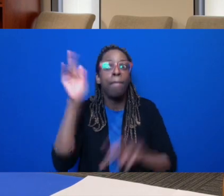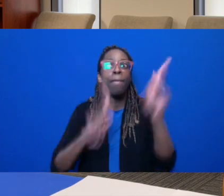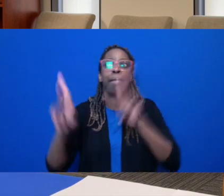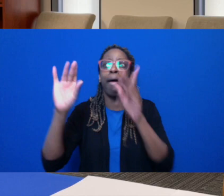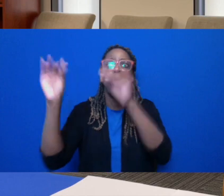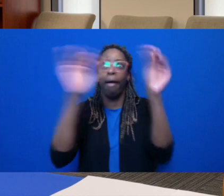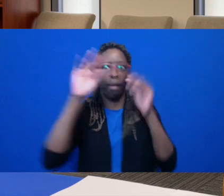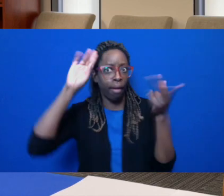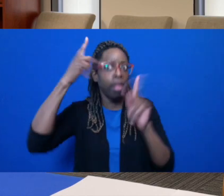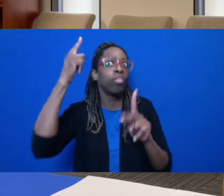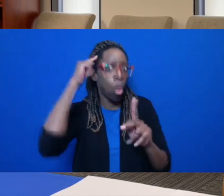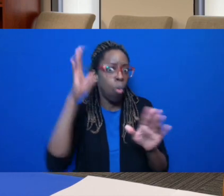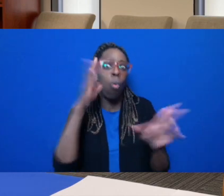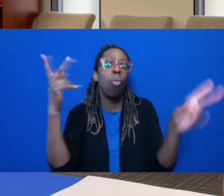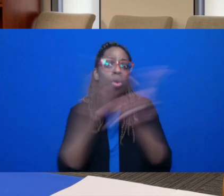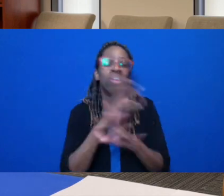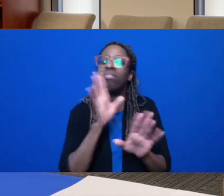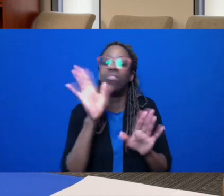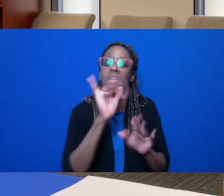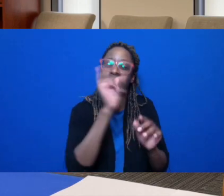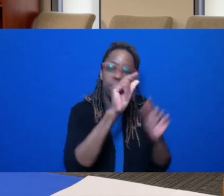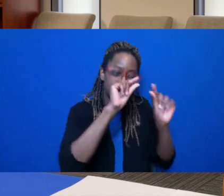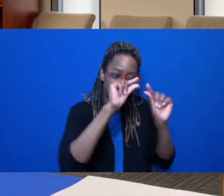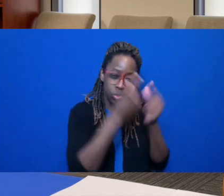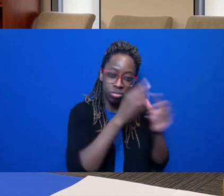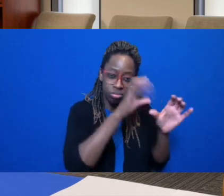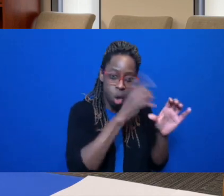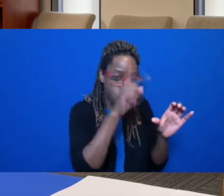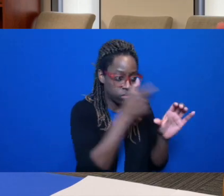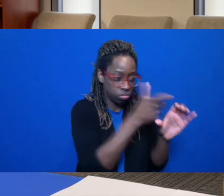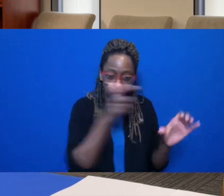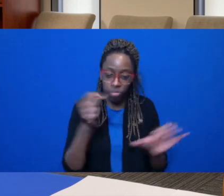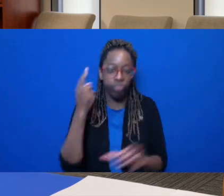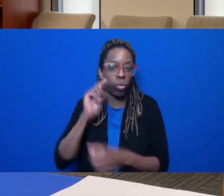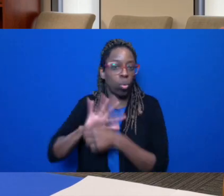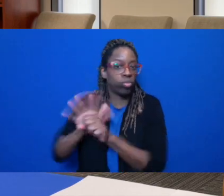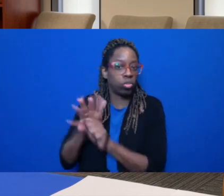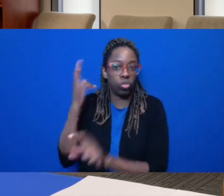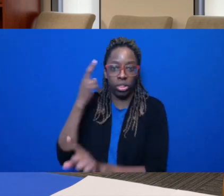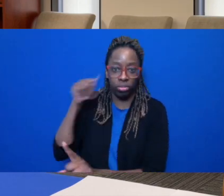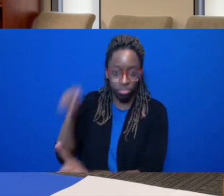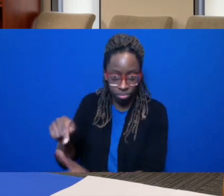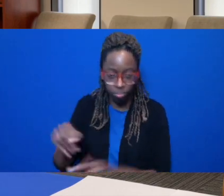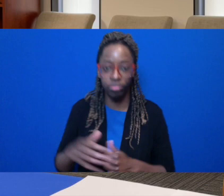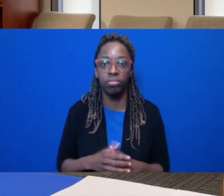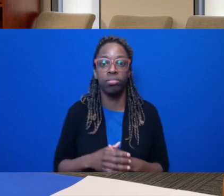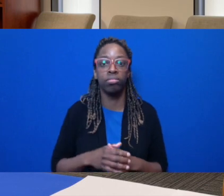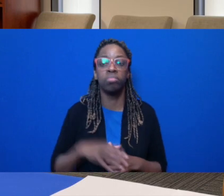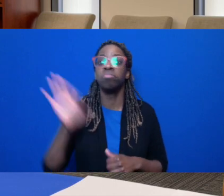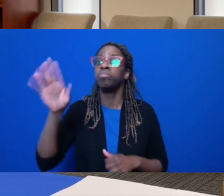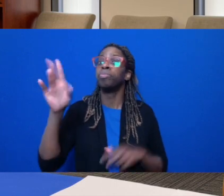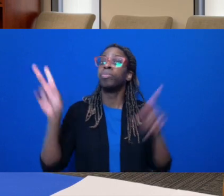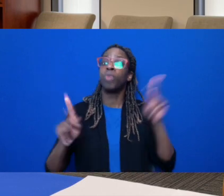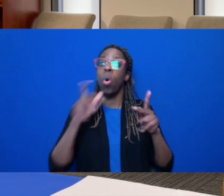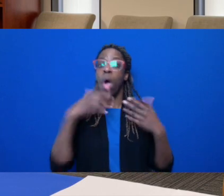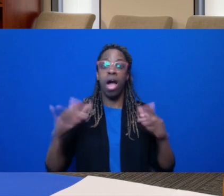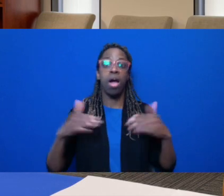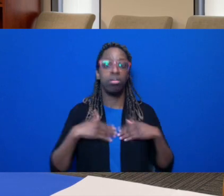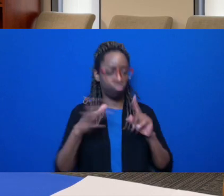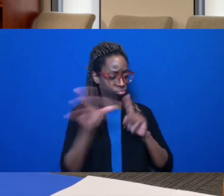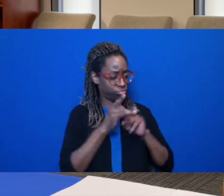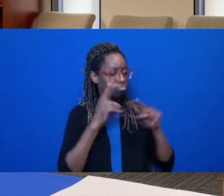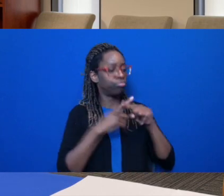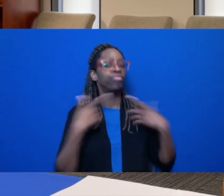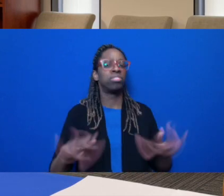we are still encouraging people to get the vaccine. There's a huge spectrum of infection and disease that this virus causes, and